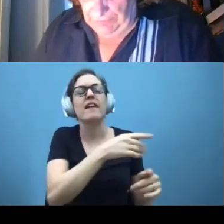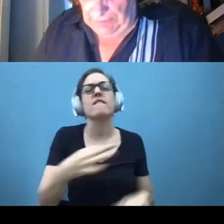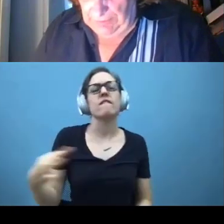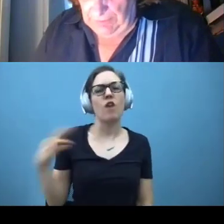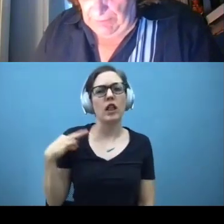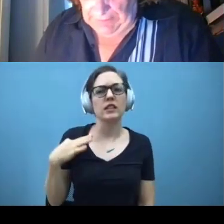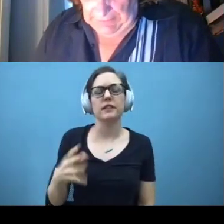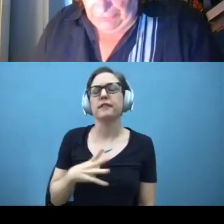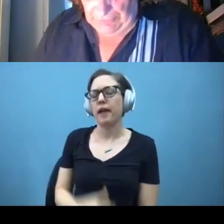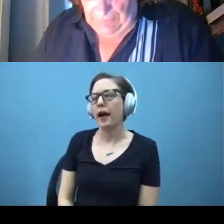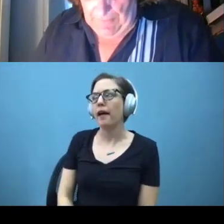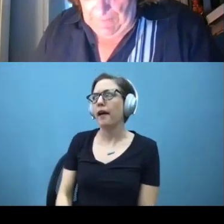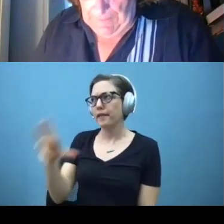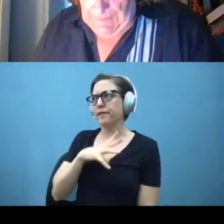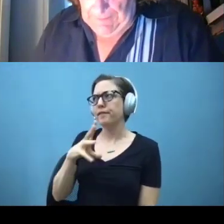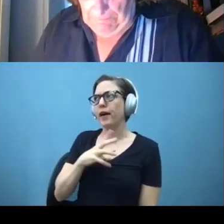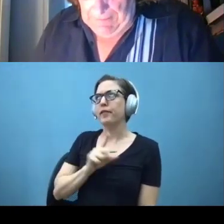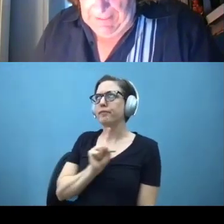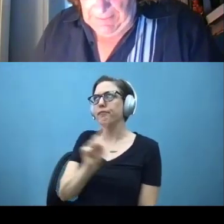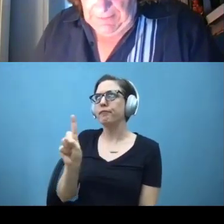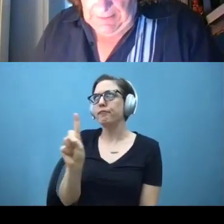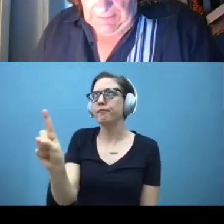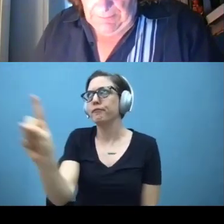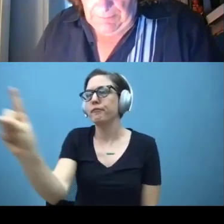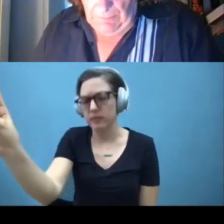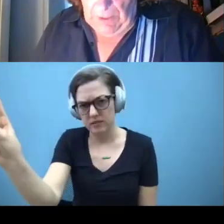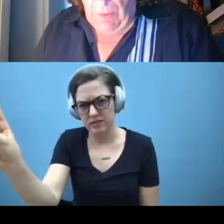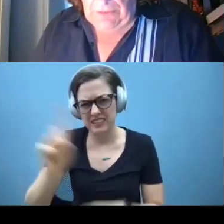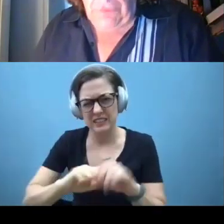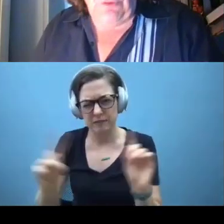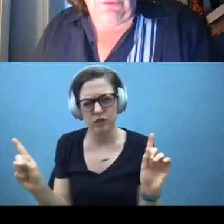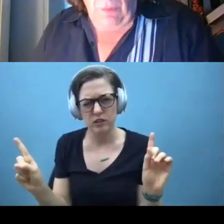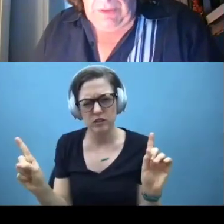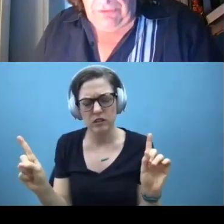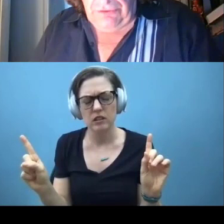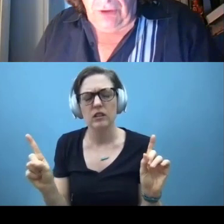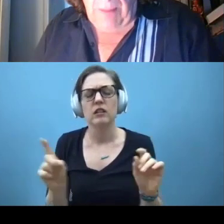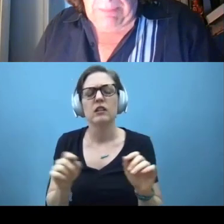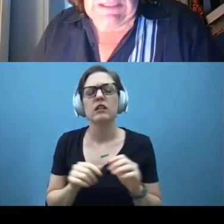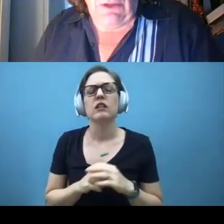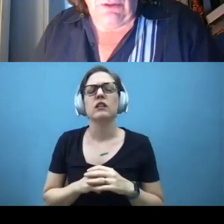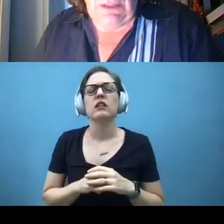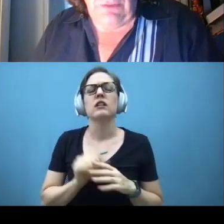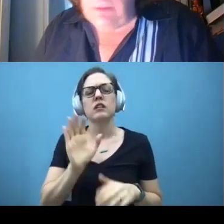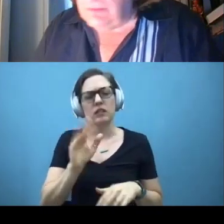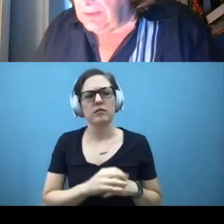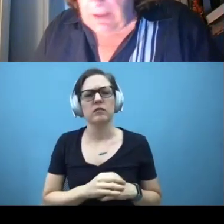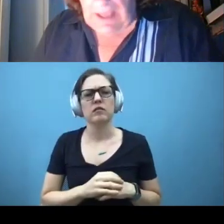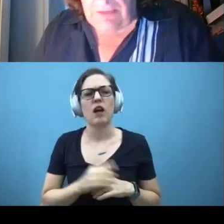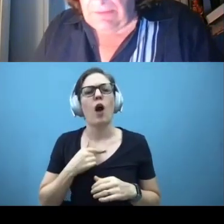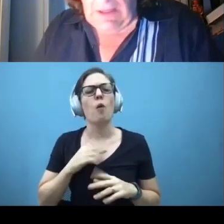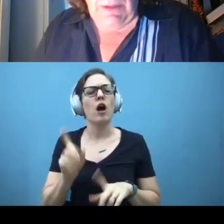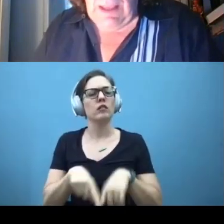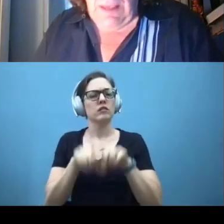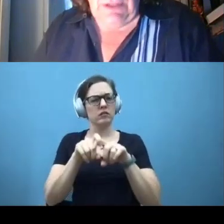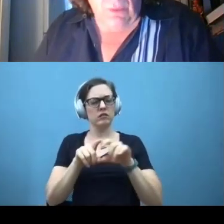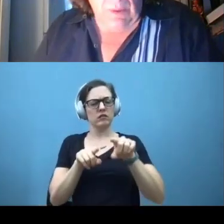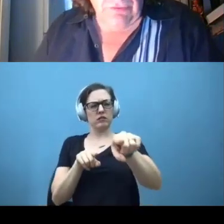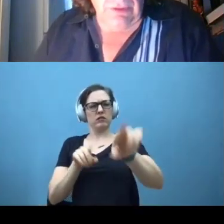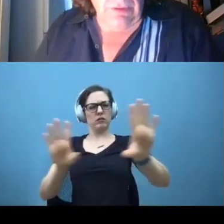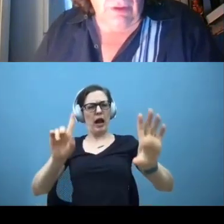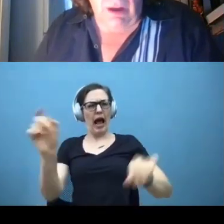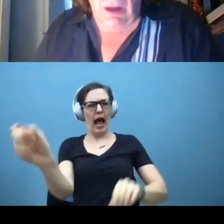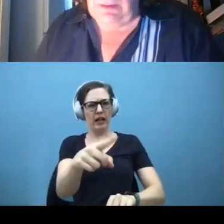language in the regulation. And what I wanted to do is I wanted to stop here and just ask if anybody has